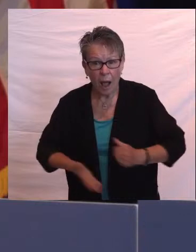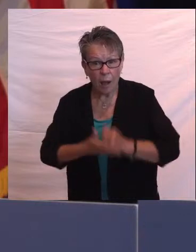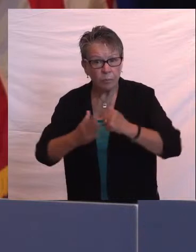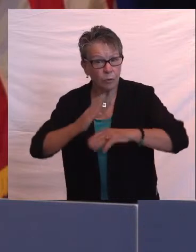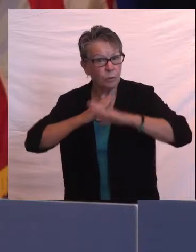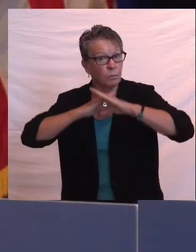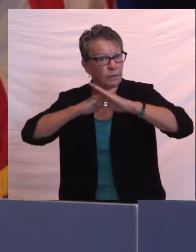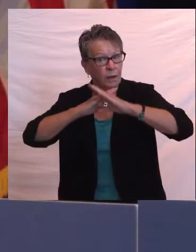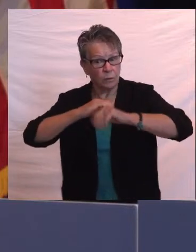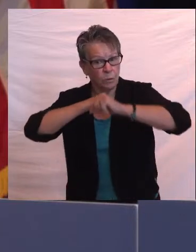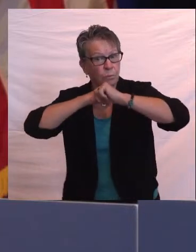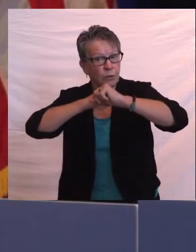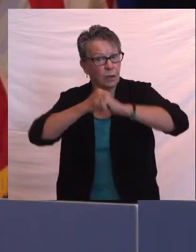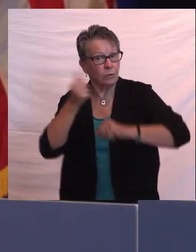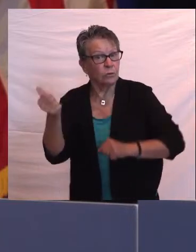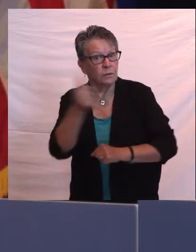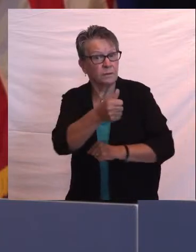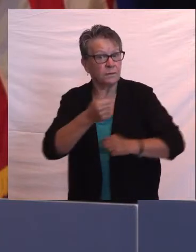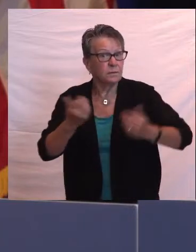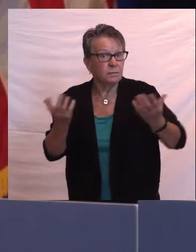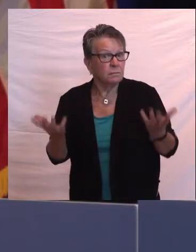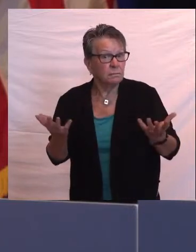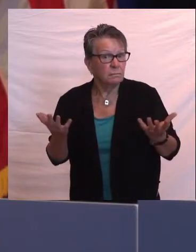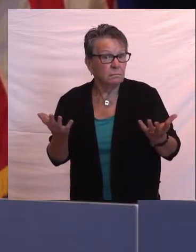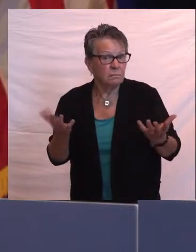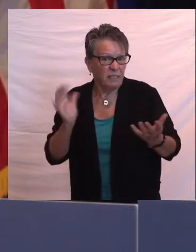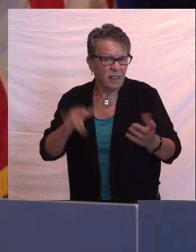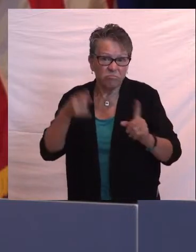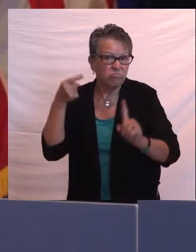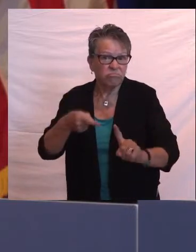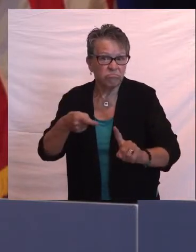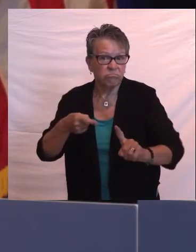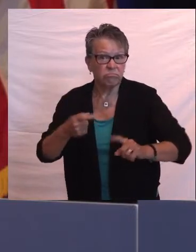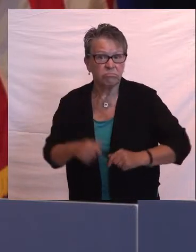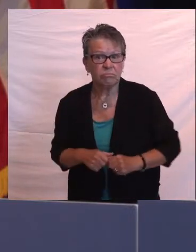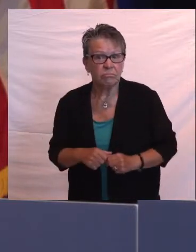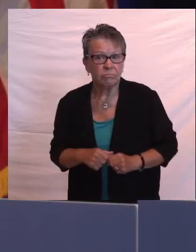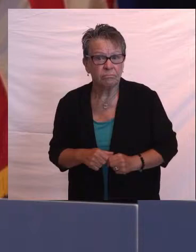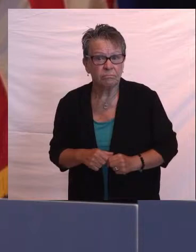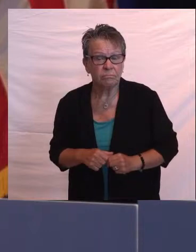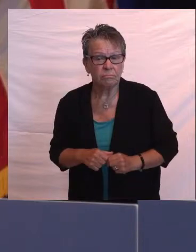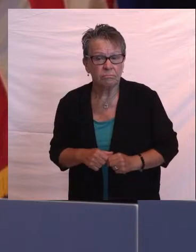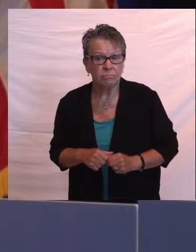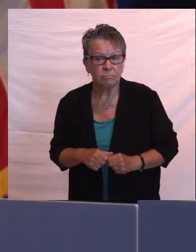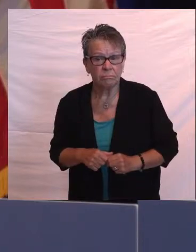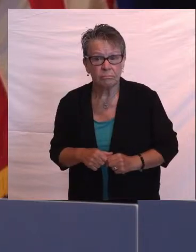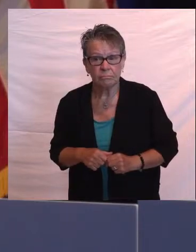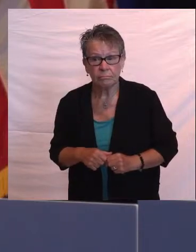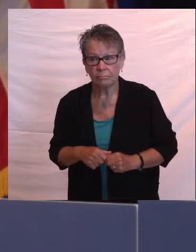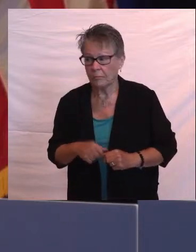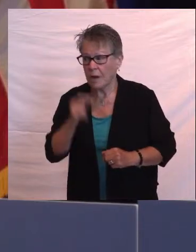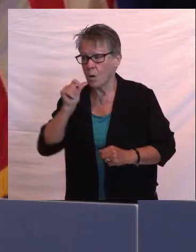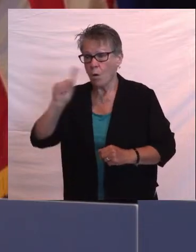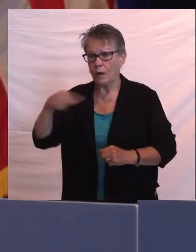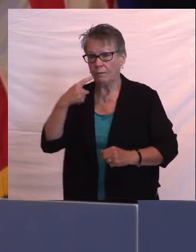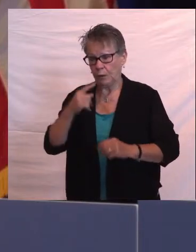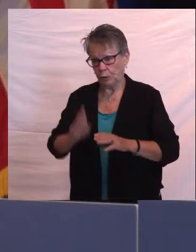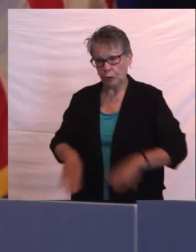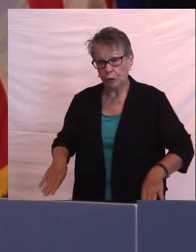of COVID-19 among not only the pediatric population, but among the community in general.